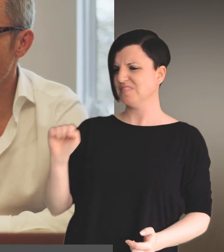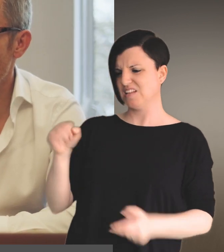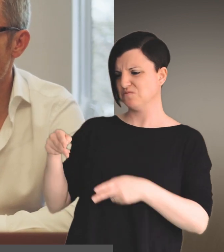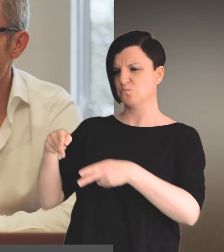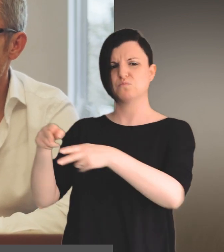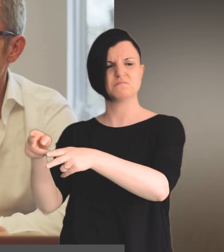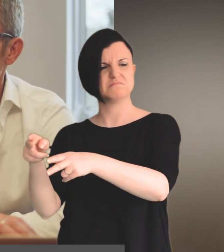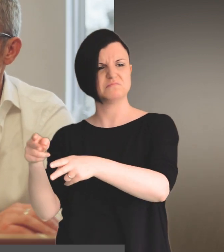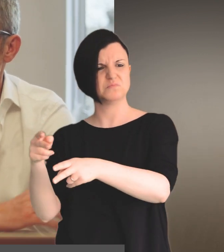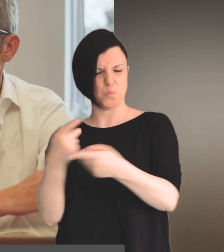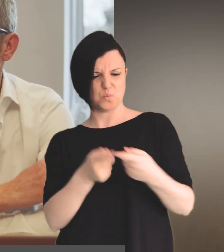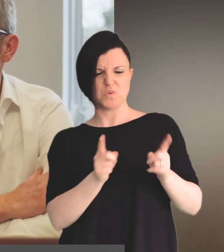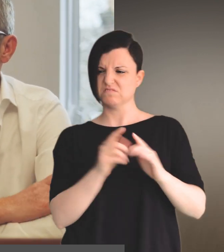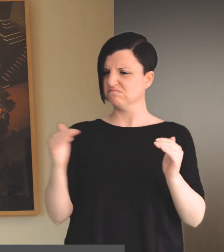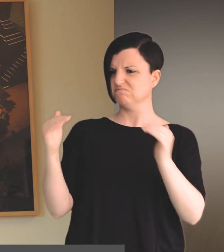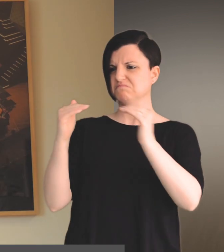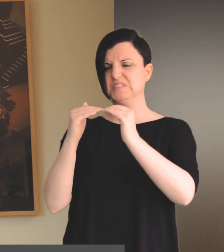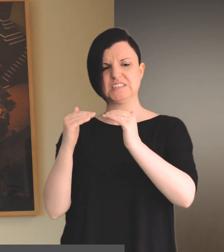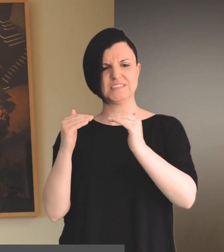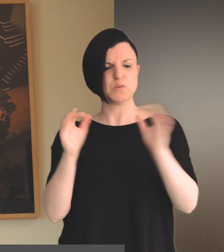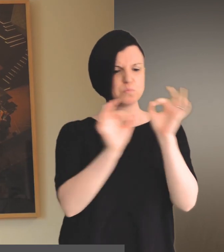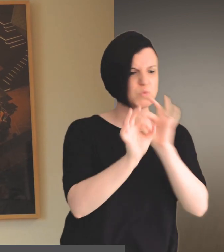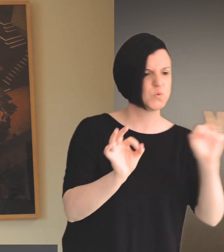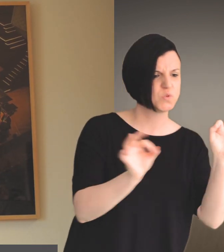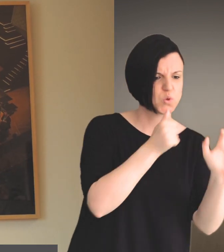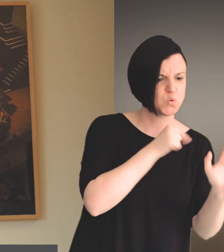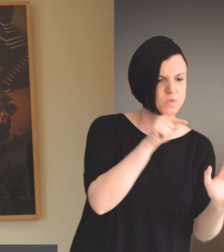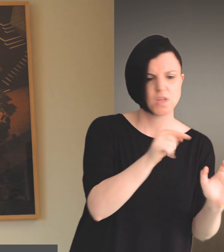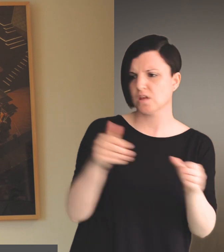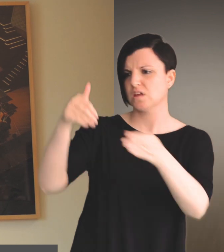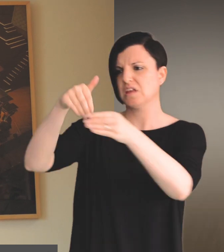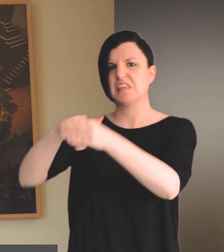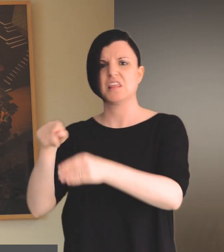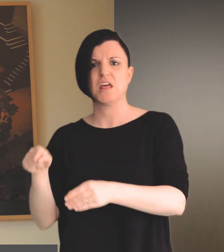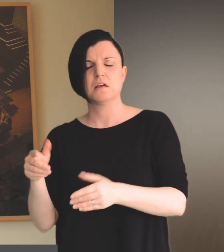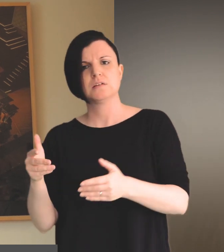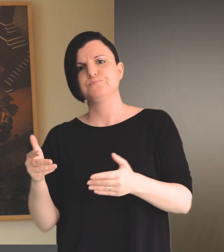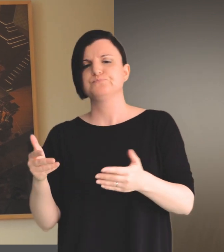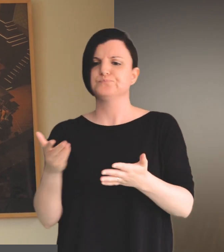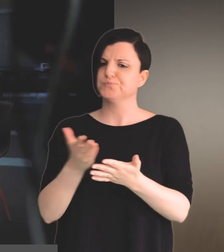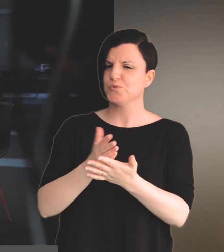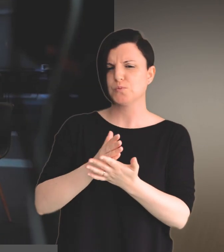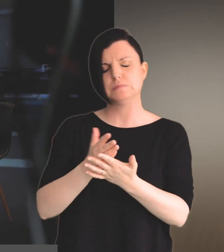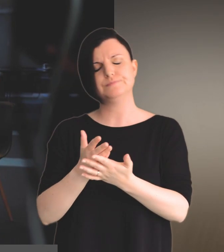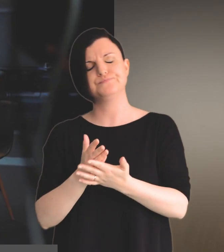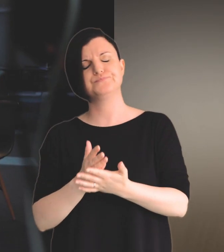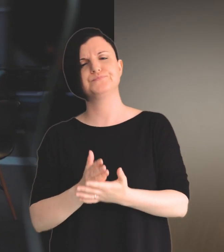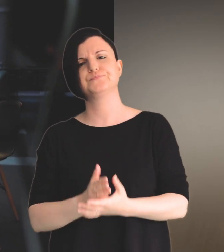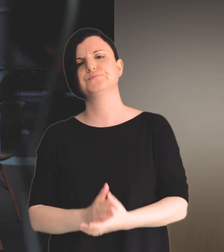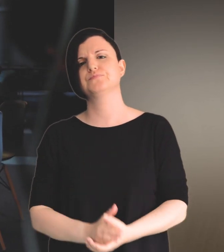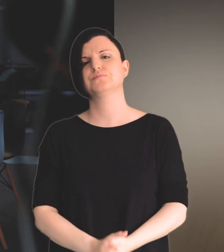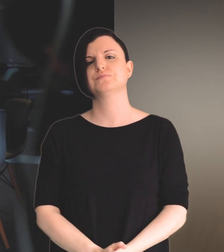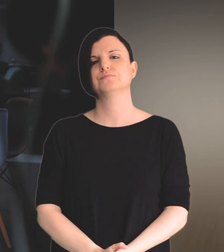responding at societal trends and actually using our music, and where does music take place within that environment?